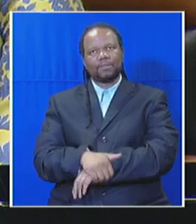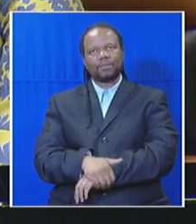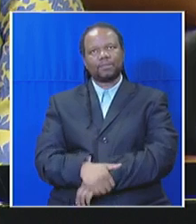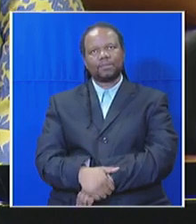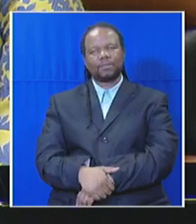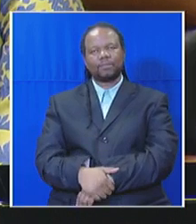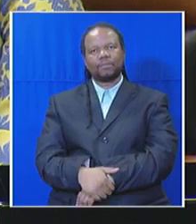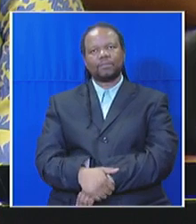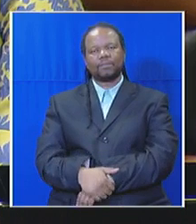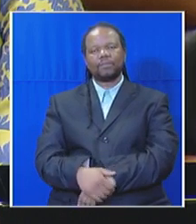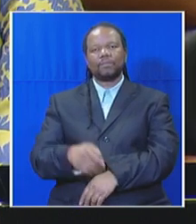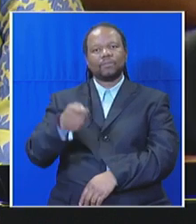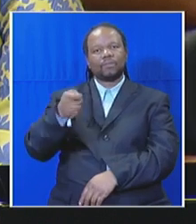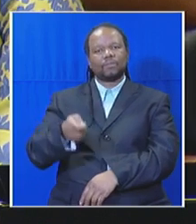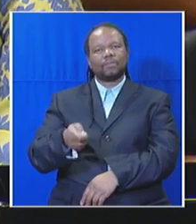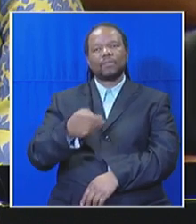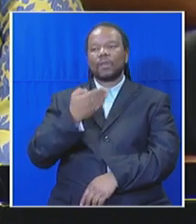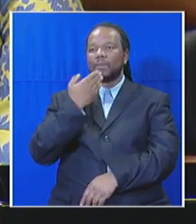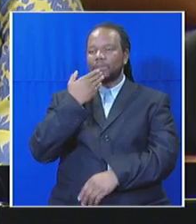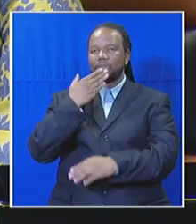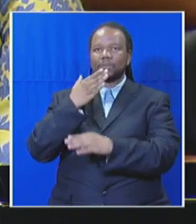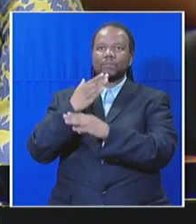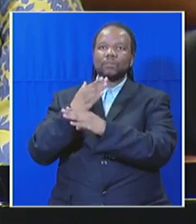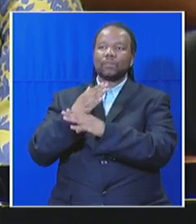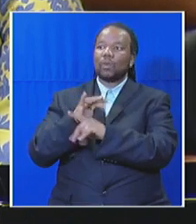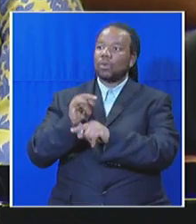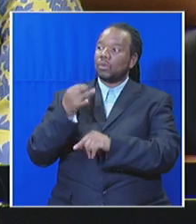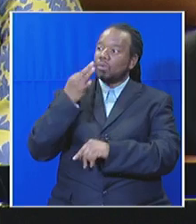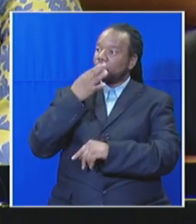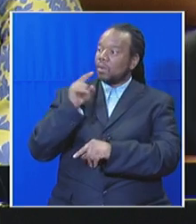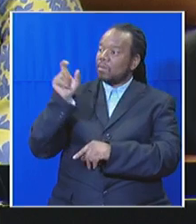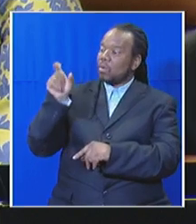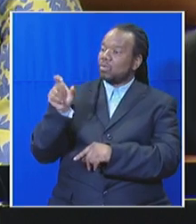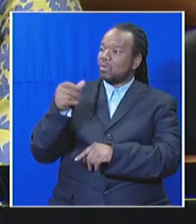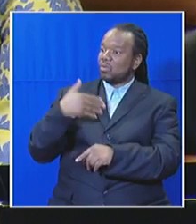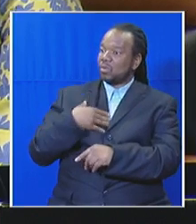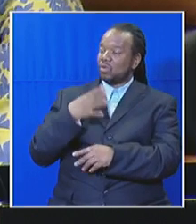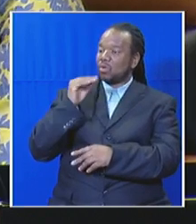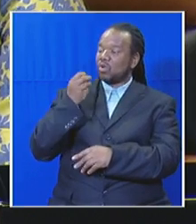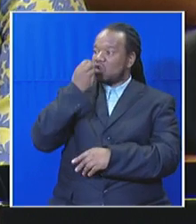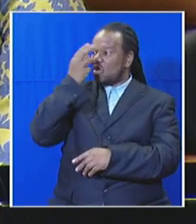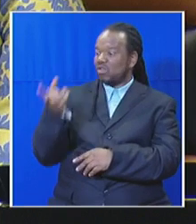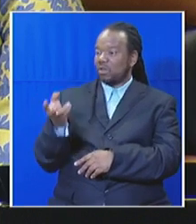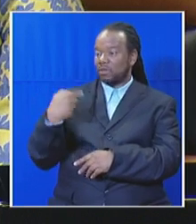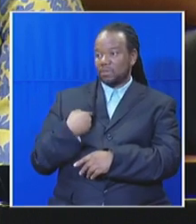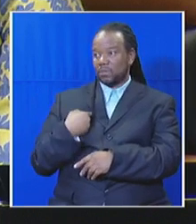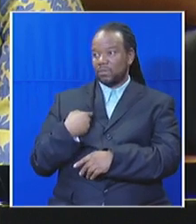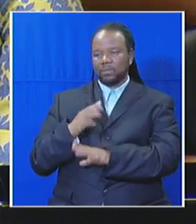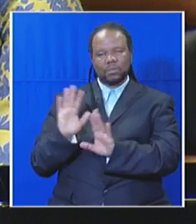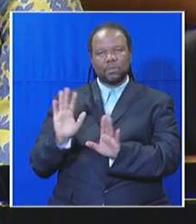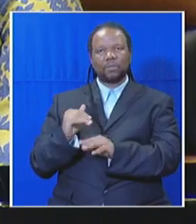But Speaker, you must protect us. Nonsense. Okay. Honorable- All